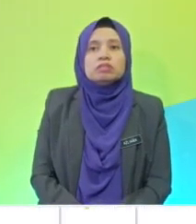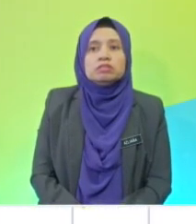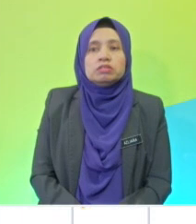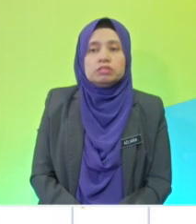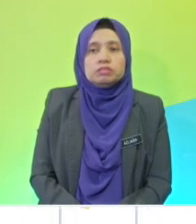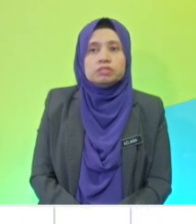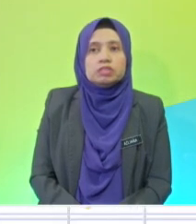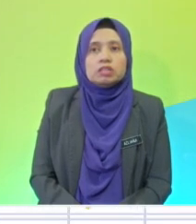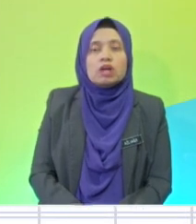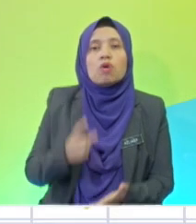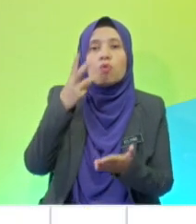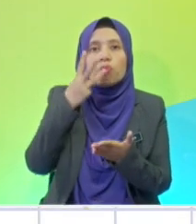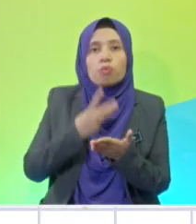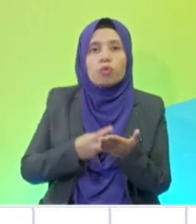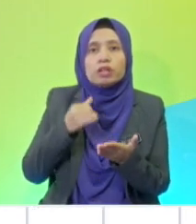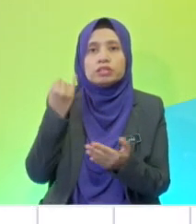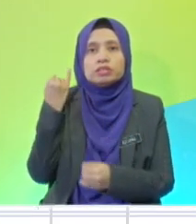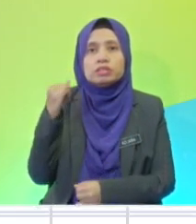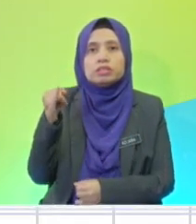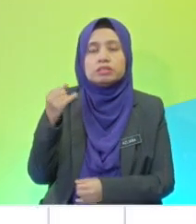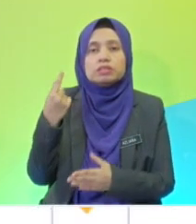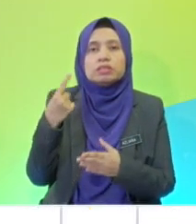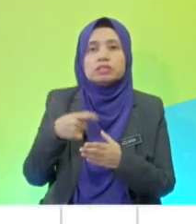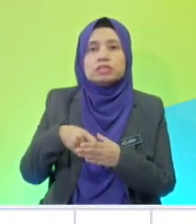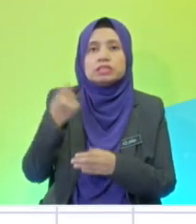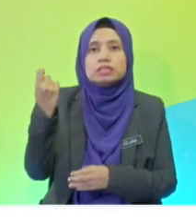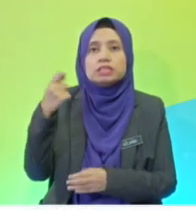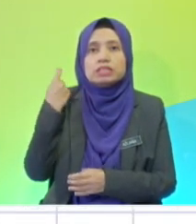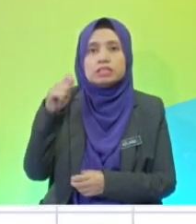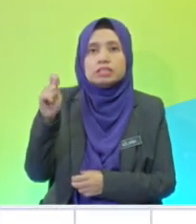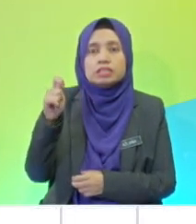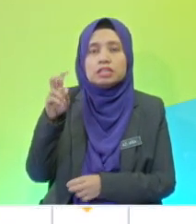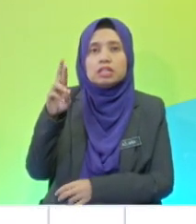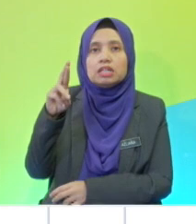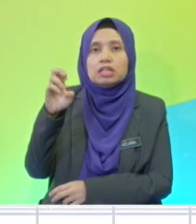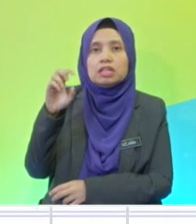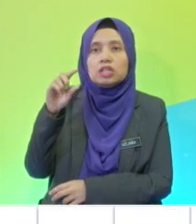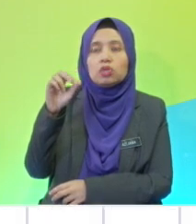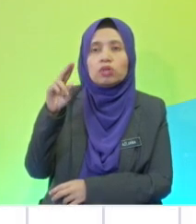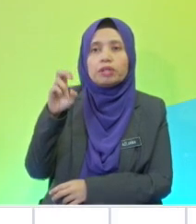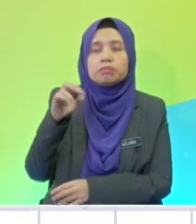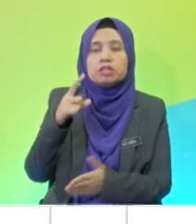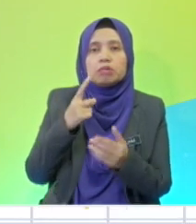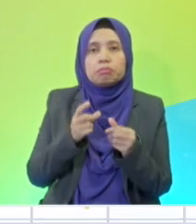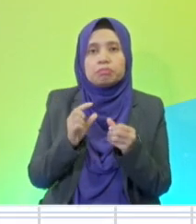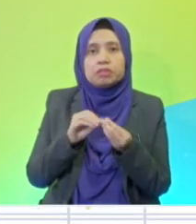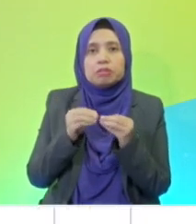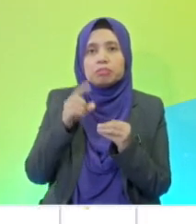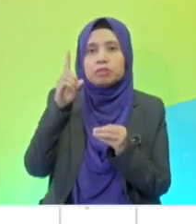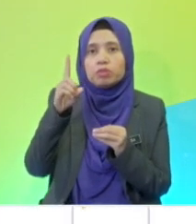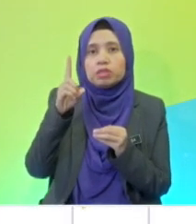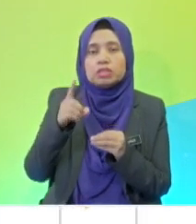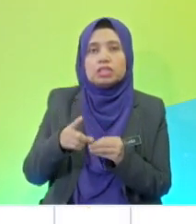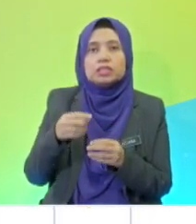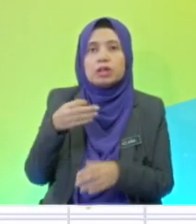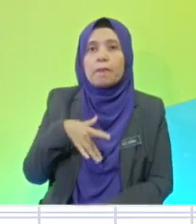So what is the requirement? What is the requirement made? Damien? Feeling. Okay, the feeling.